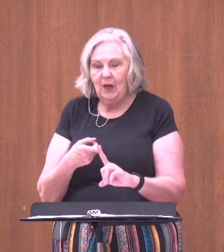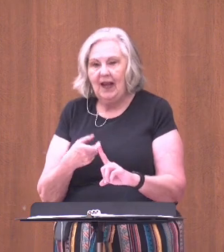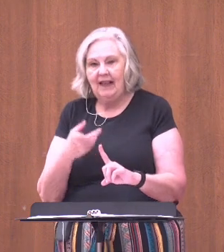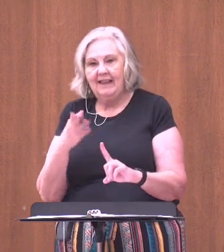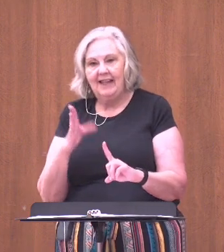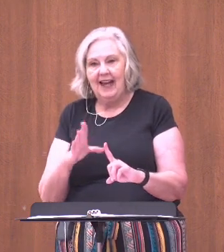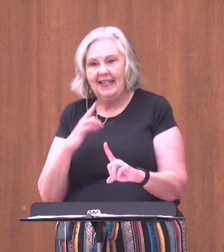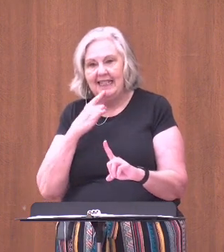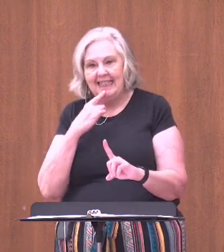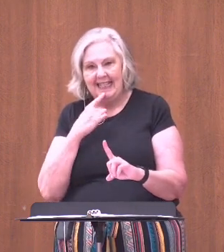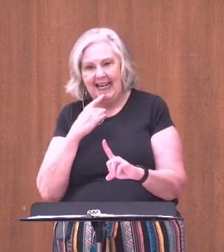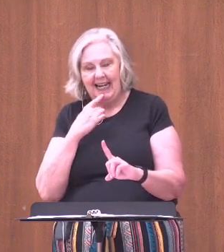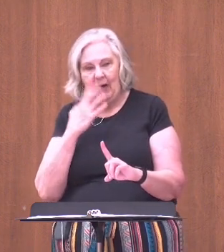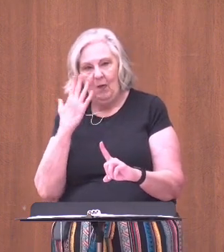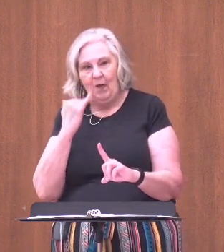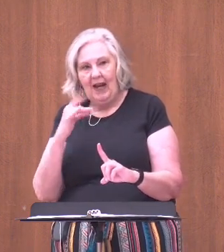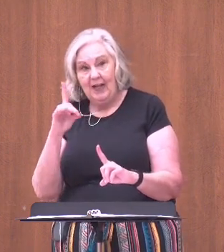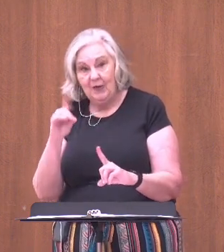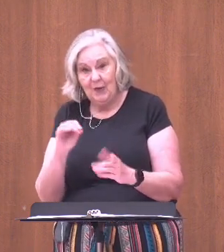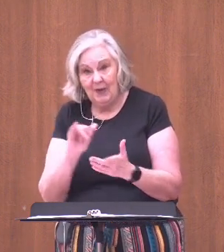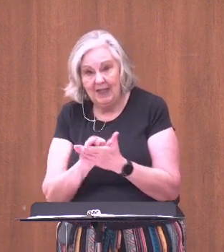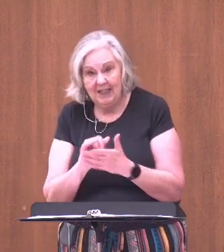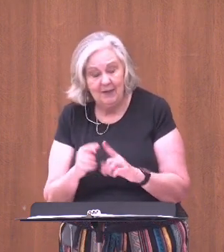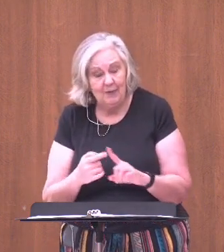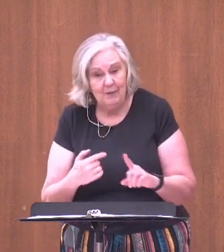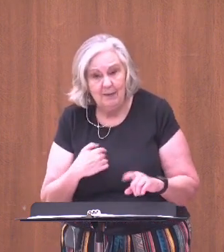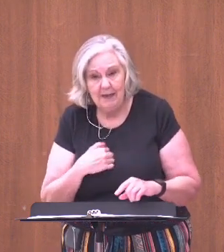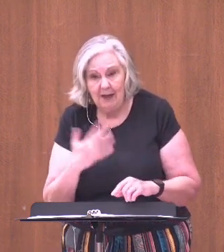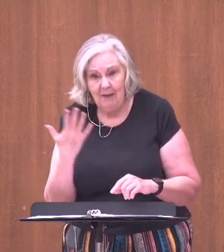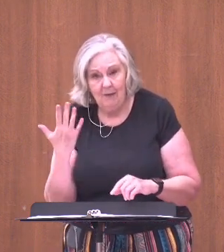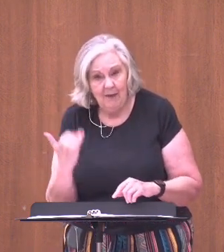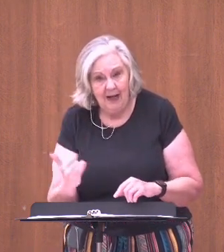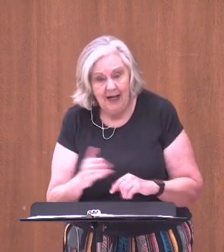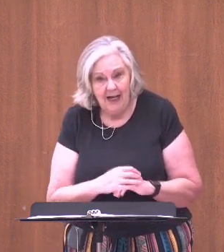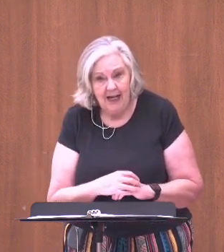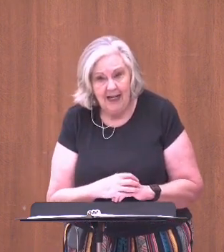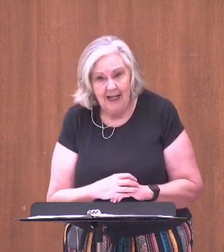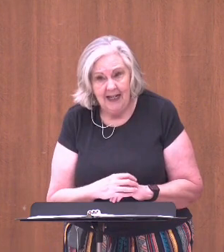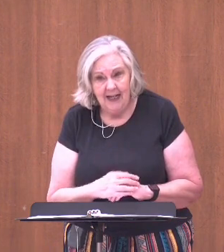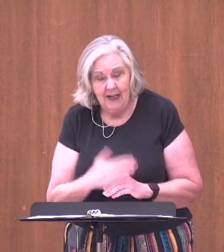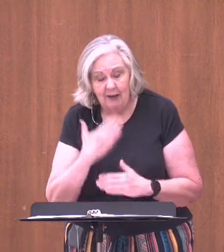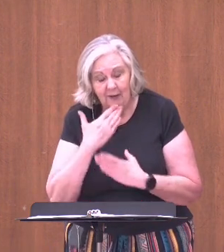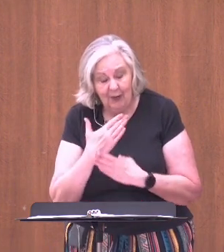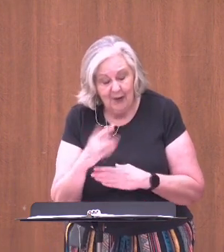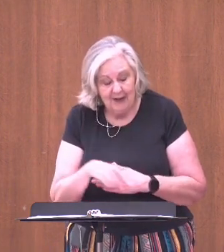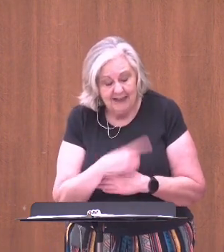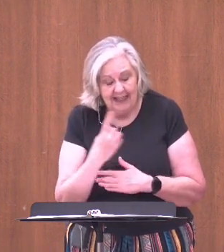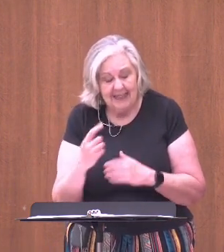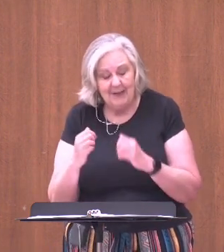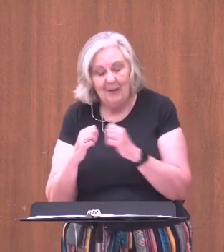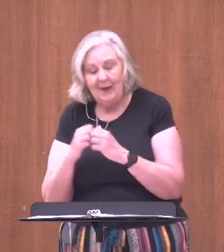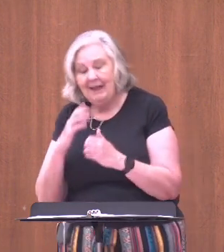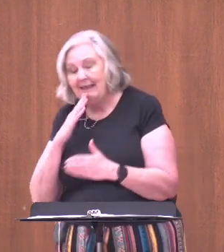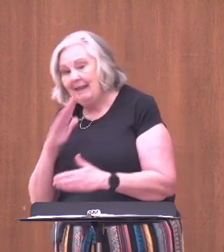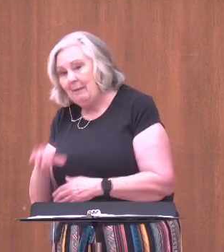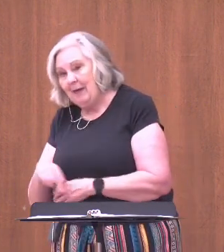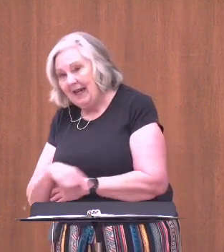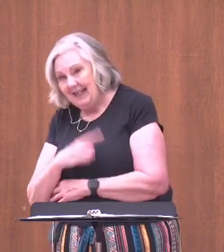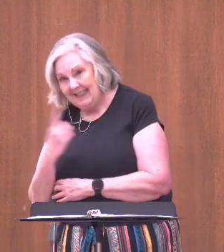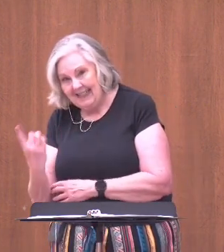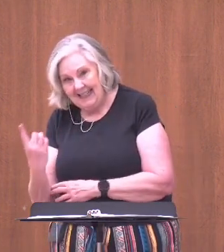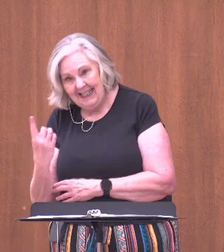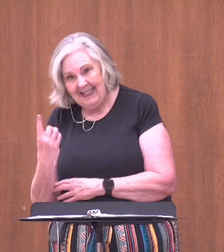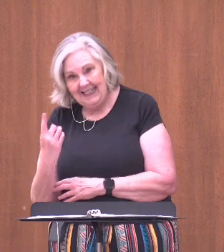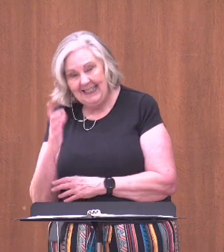and say, why would you do this to me, God? We take the good days with the bad days. And this is